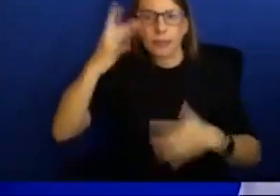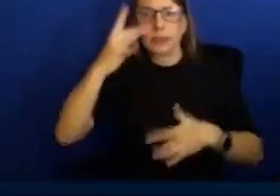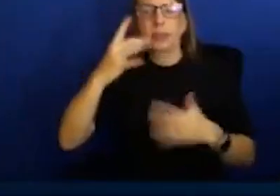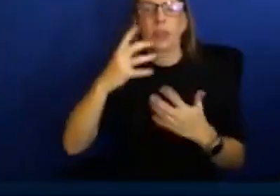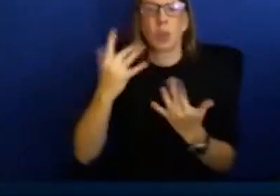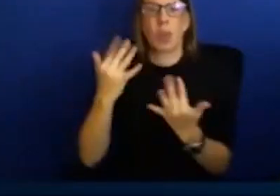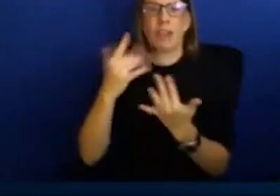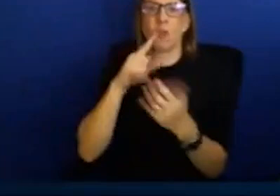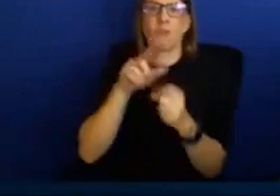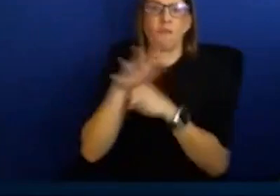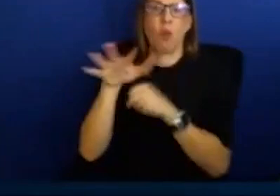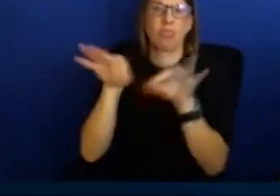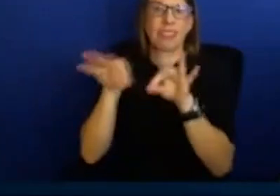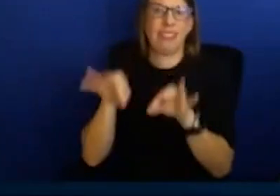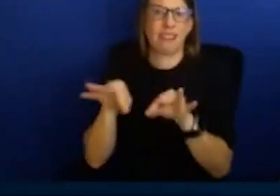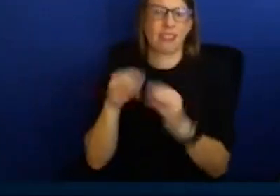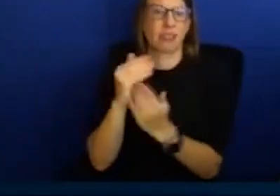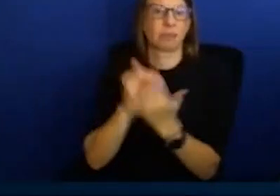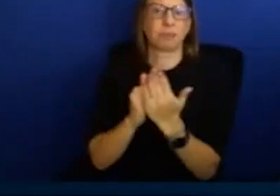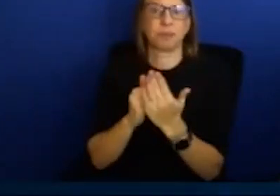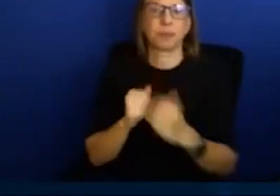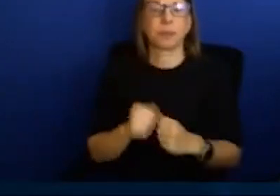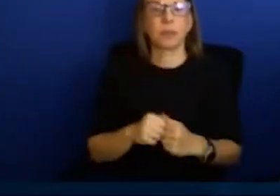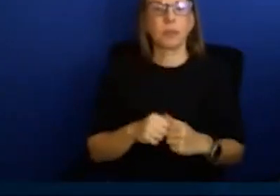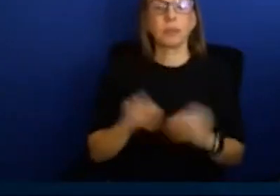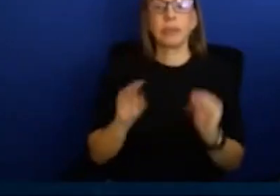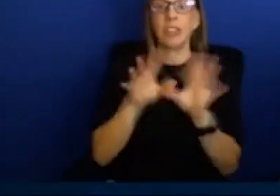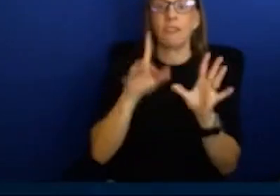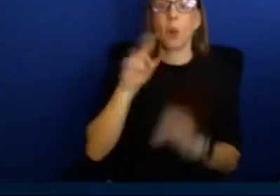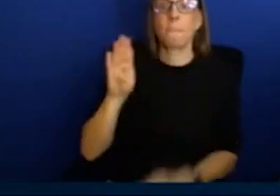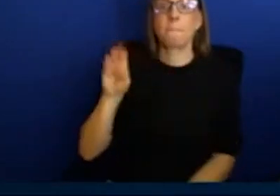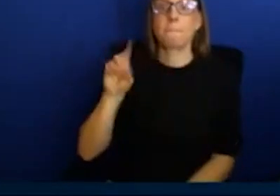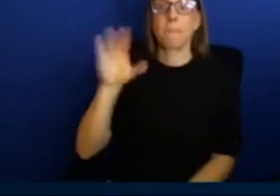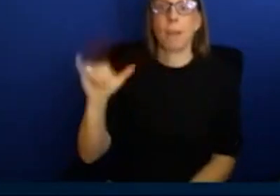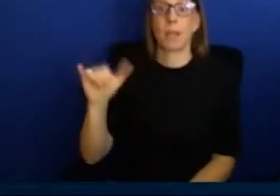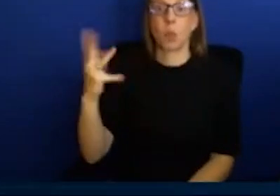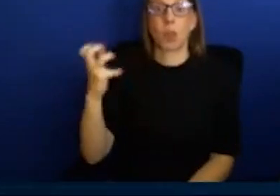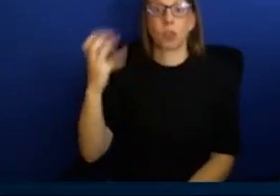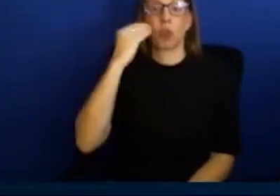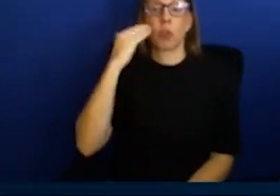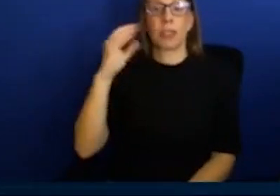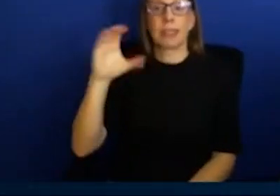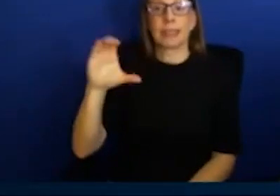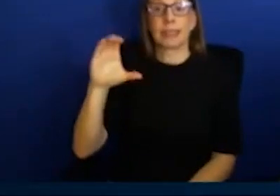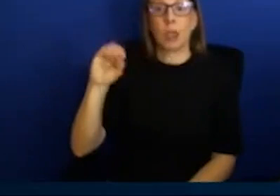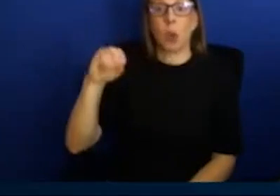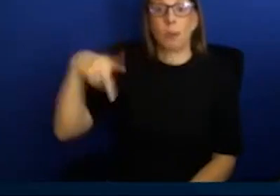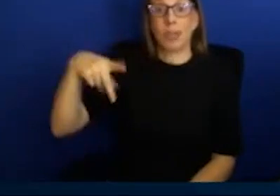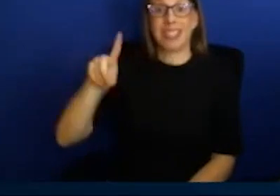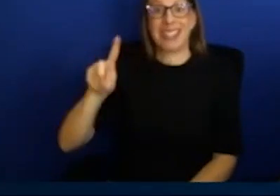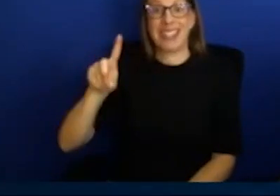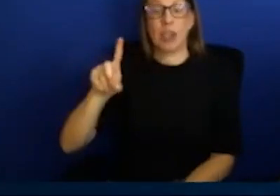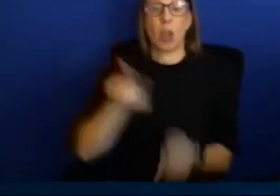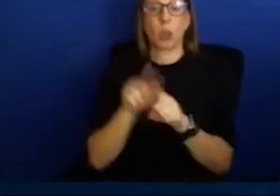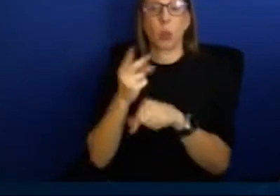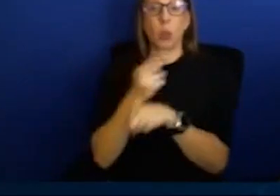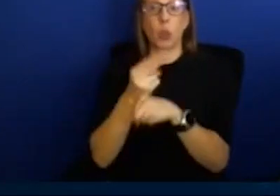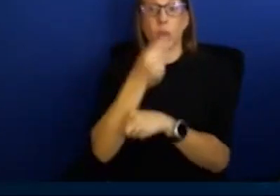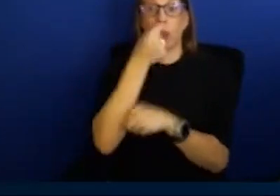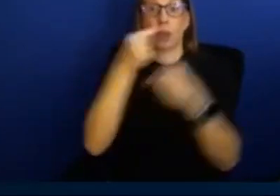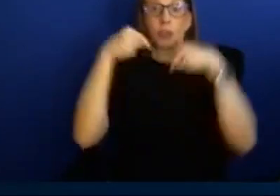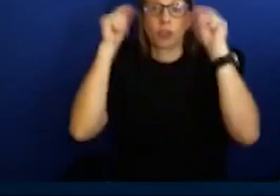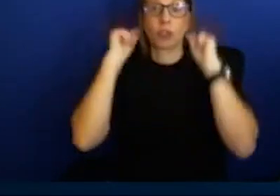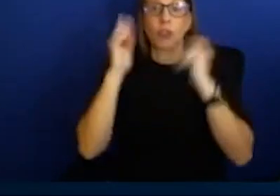then, to be clear, for Bobby wants to know, does having COPD and oxygen as well as over